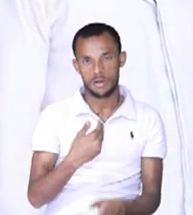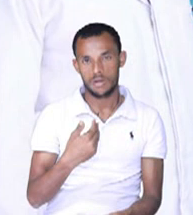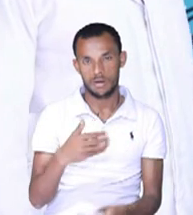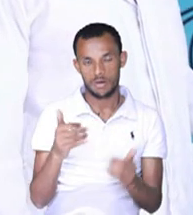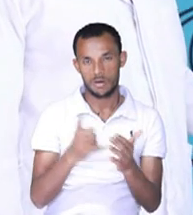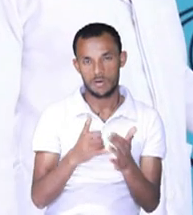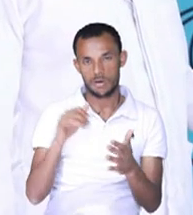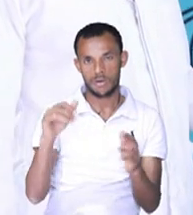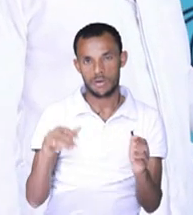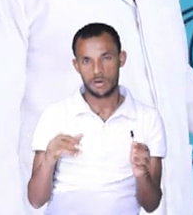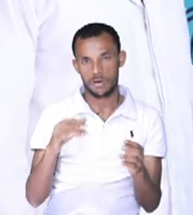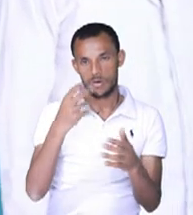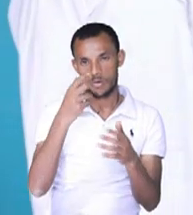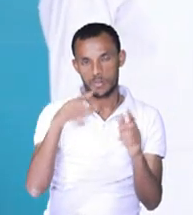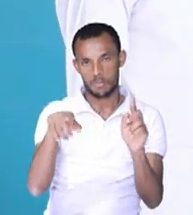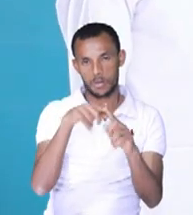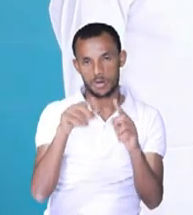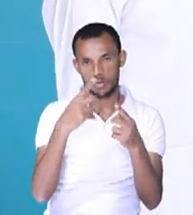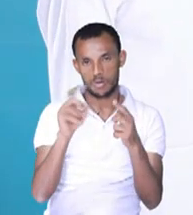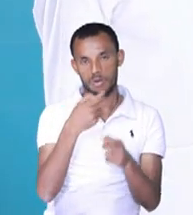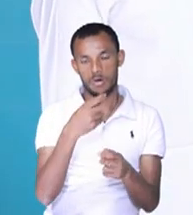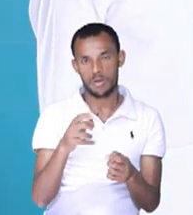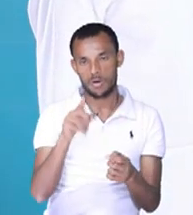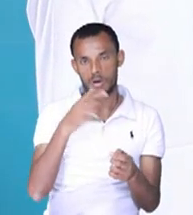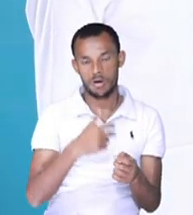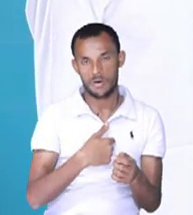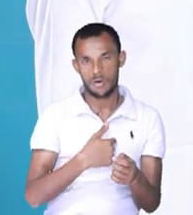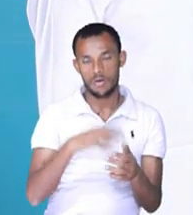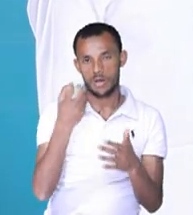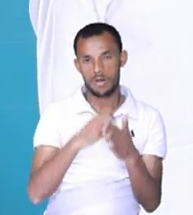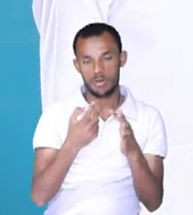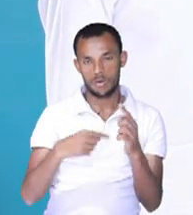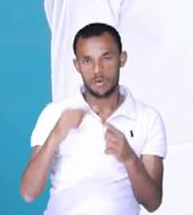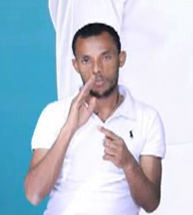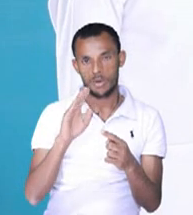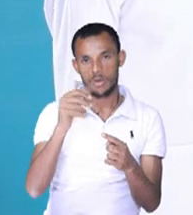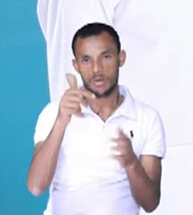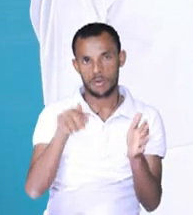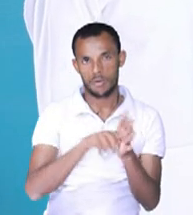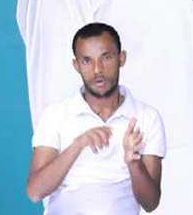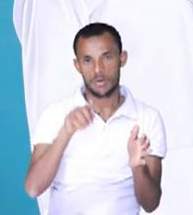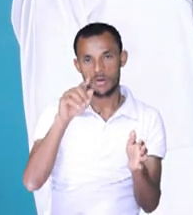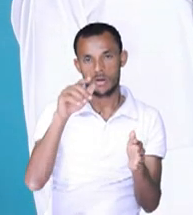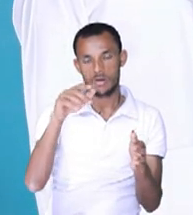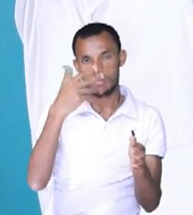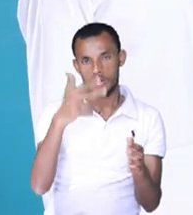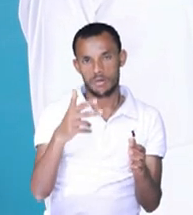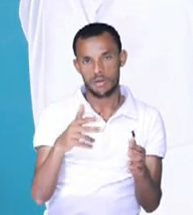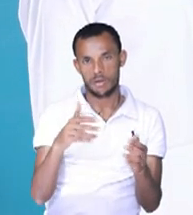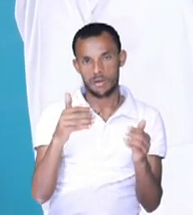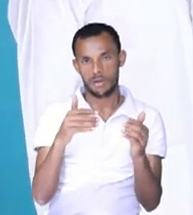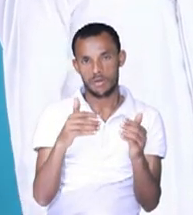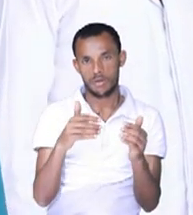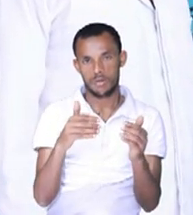It gives a value to be positive. You have a result to be 10 minus negative 30 to be